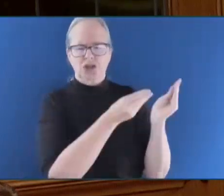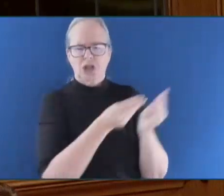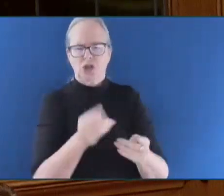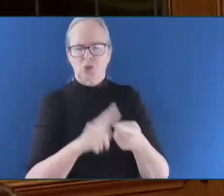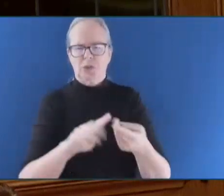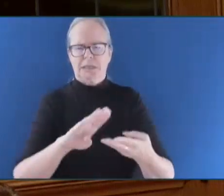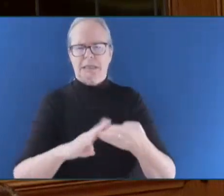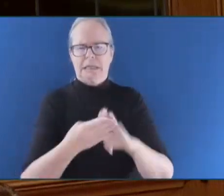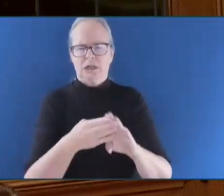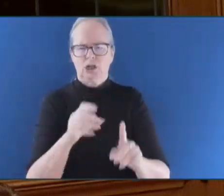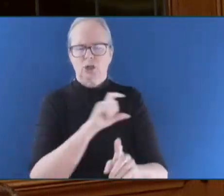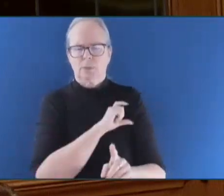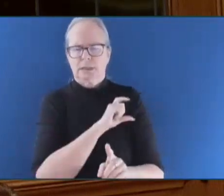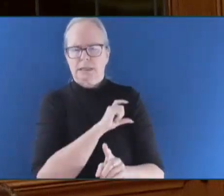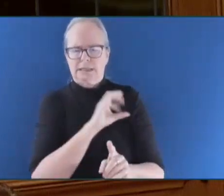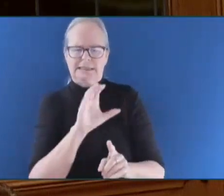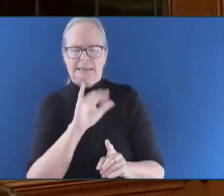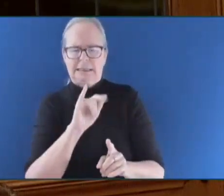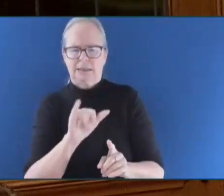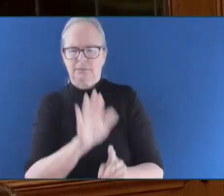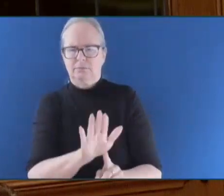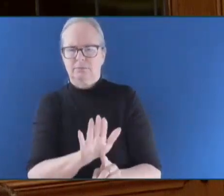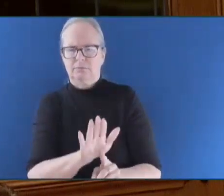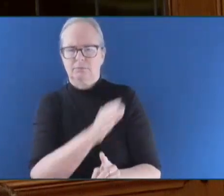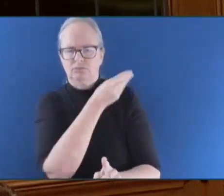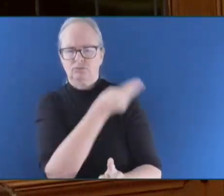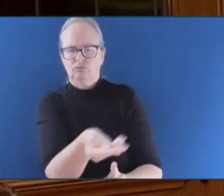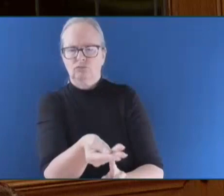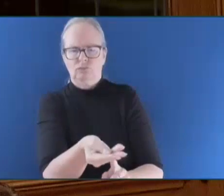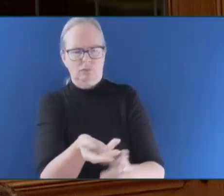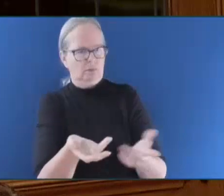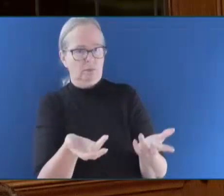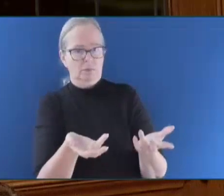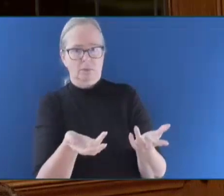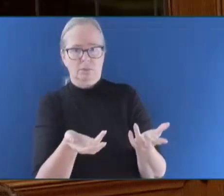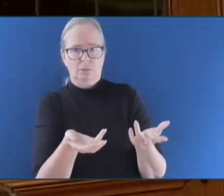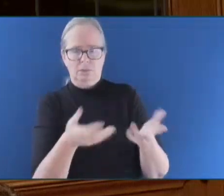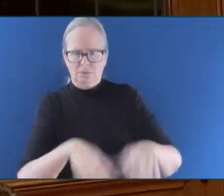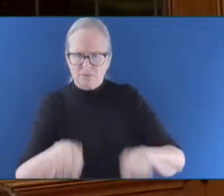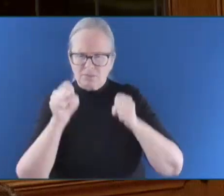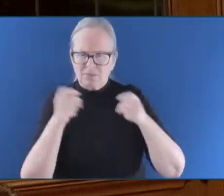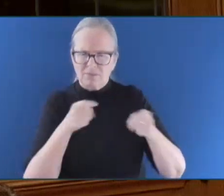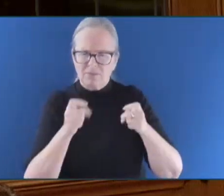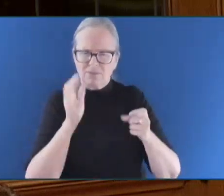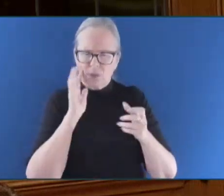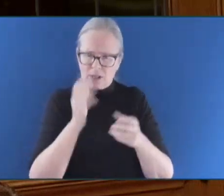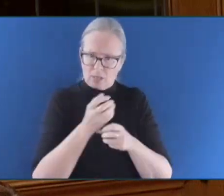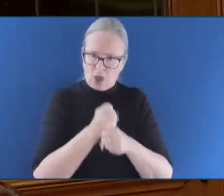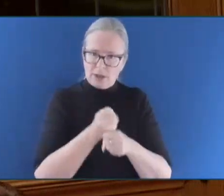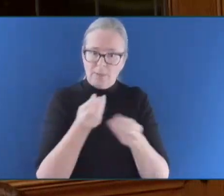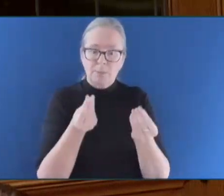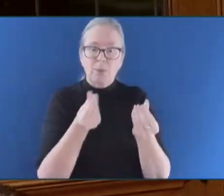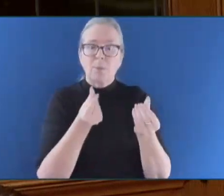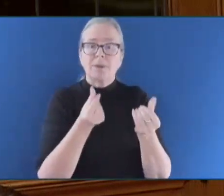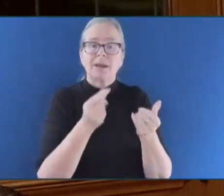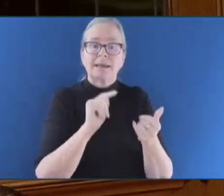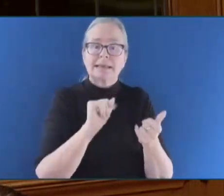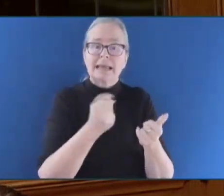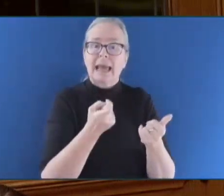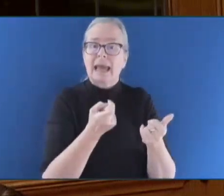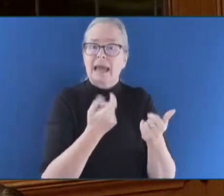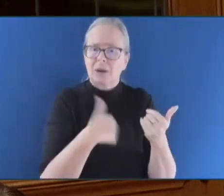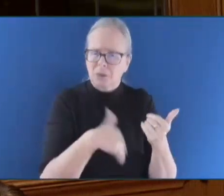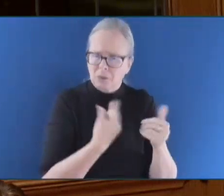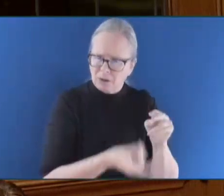to inevitably cost massive property tax increases for everyday hard-working Surrey's families